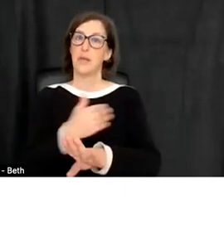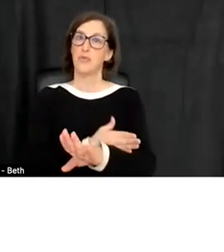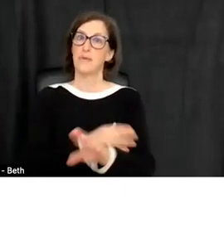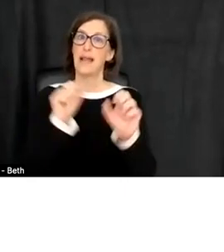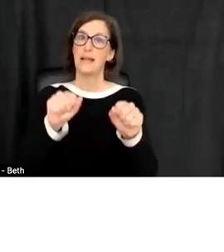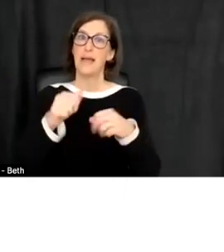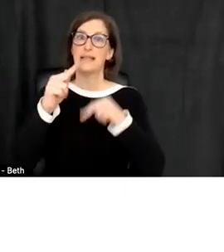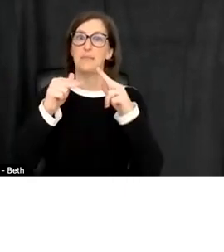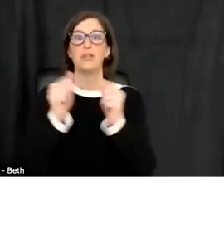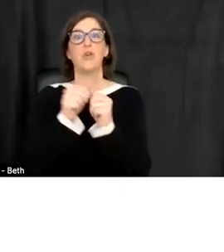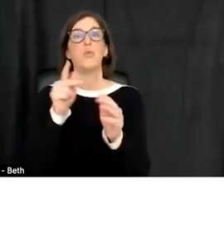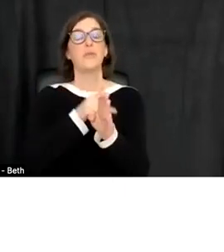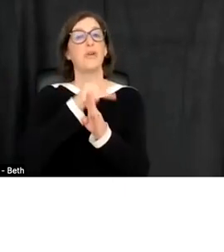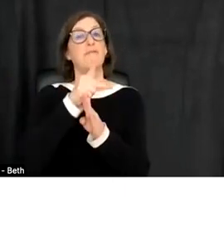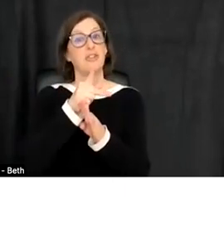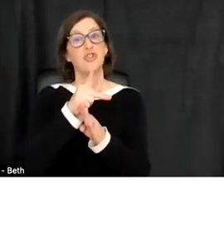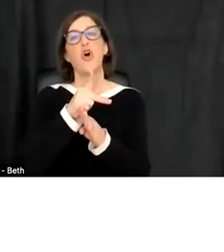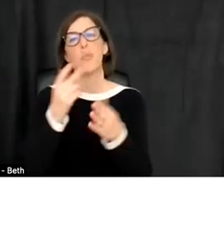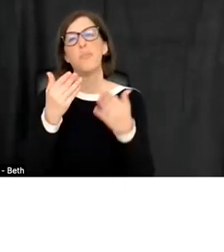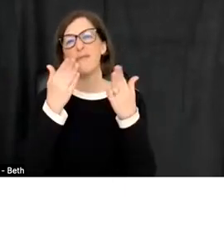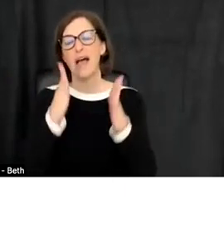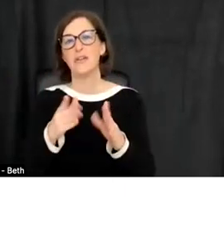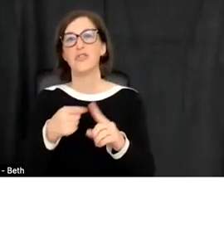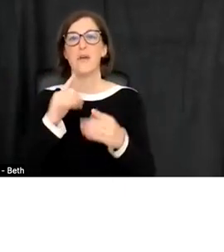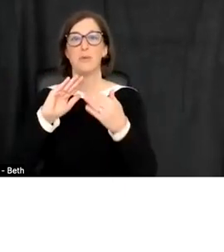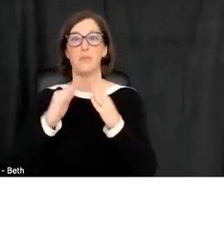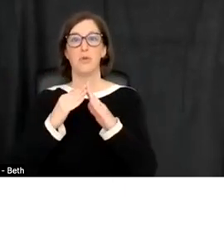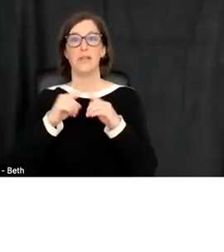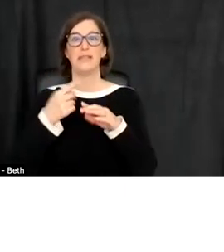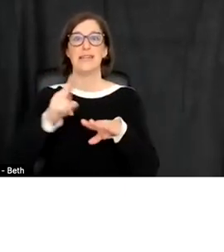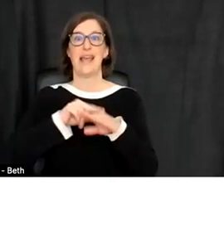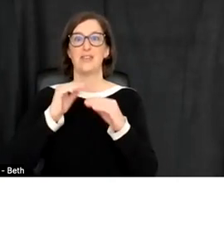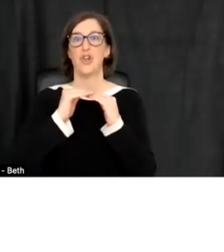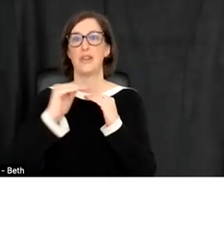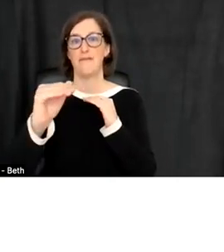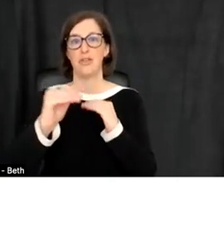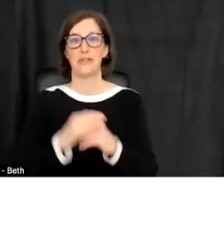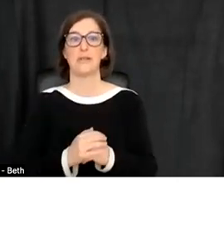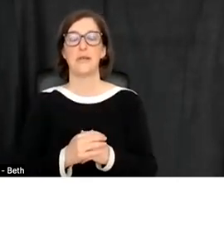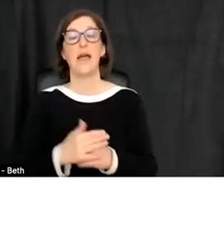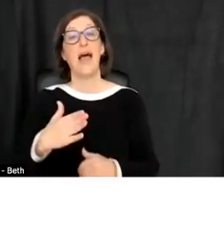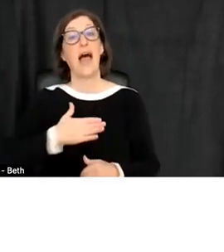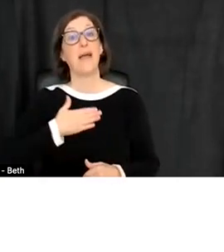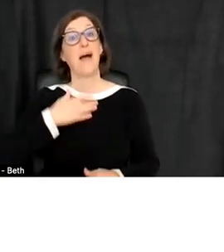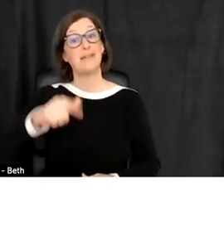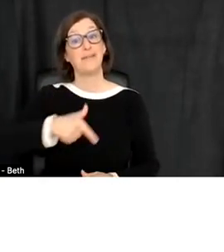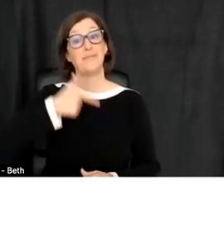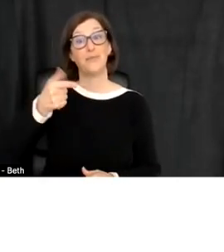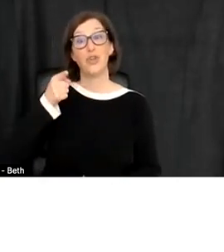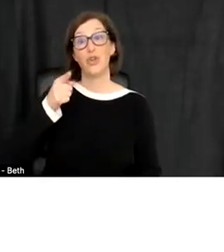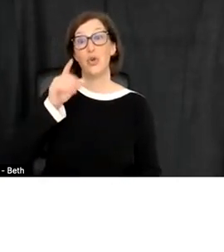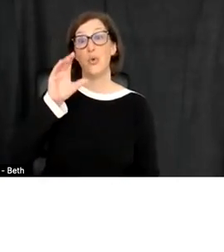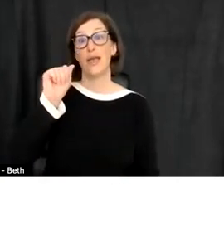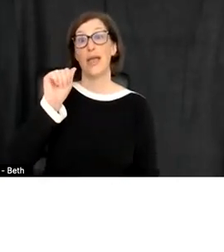with professional and lay care providers from community to national levels. I'm happy to hand it over to you, Carol.